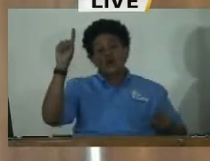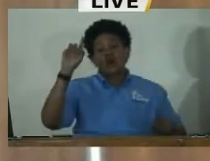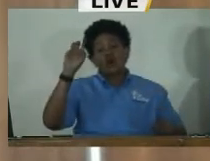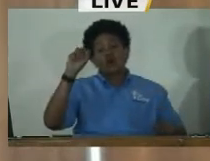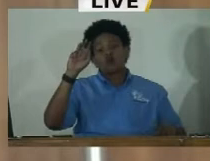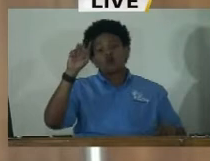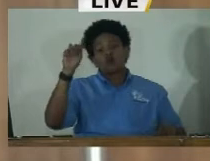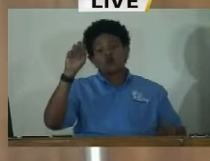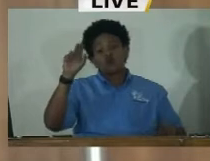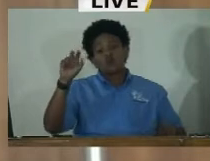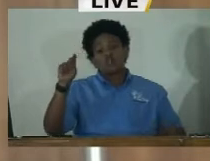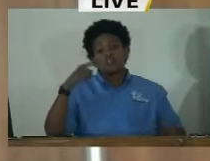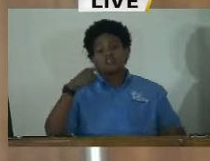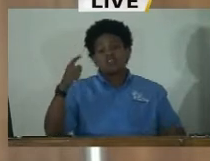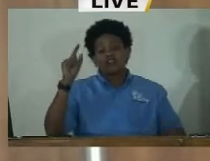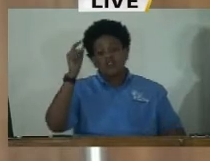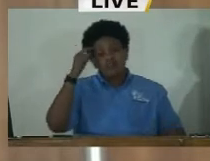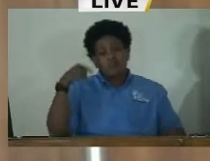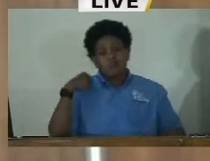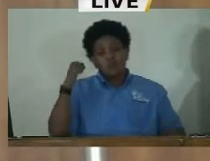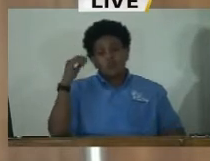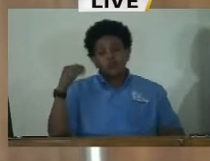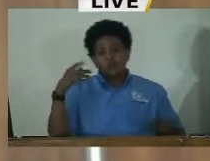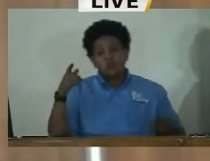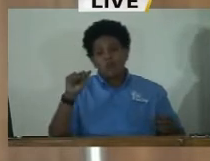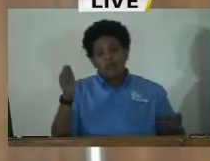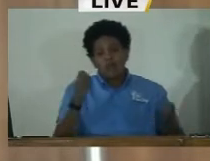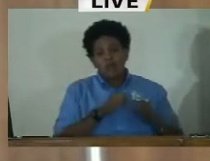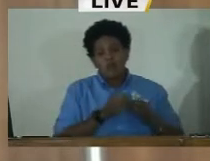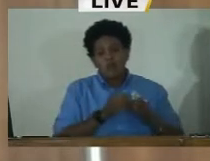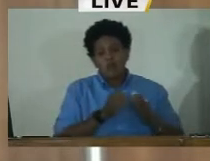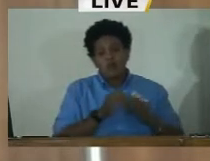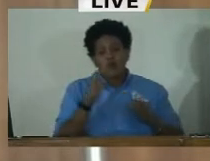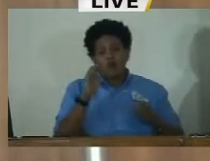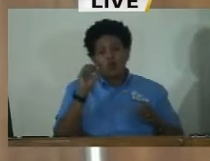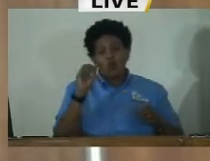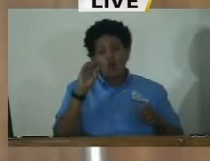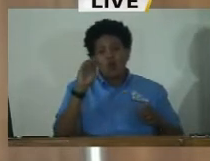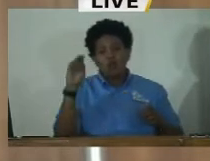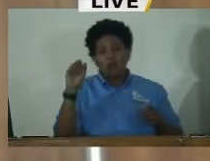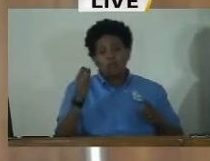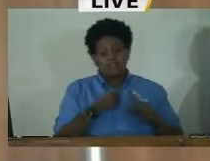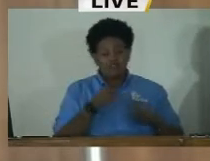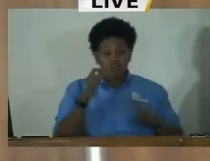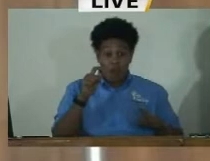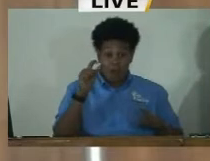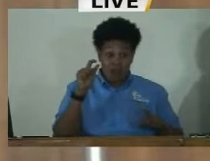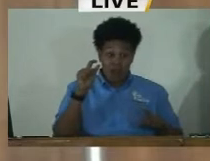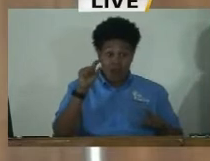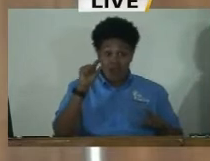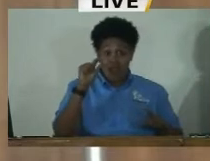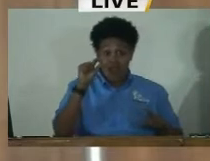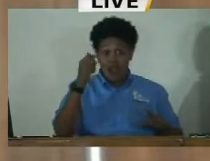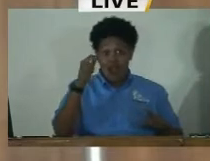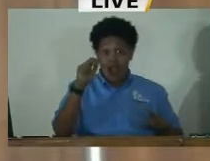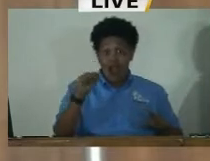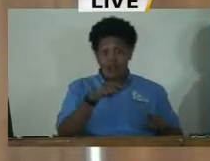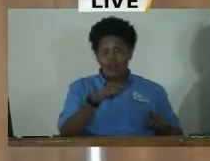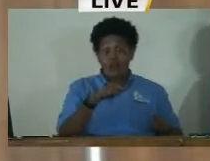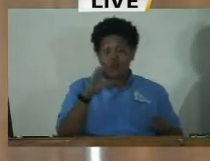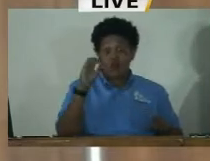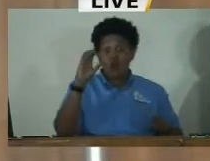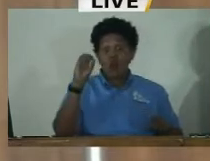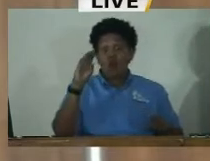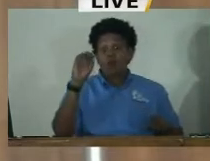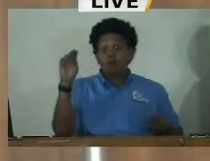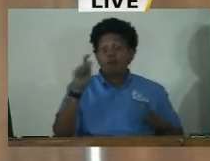said to the Swiss government, look, we're not going to supply you anymore with cocoa beans from Ghana. And the cocoa beans from Ghana are what the Swiss have